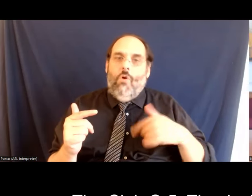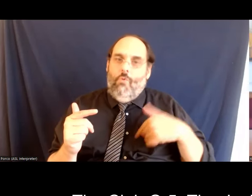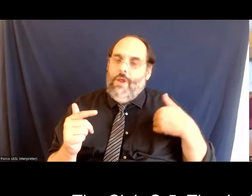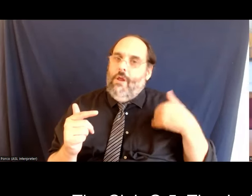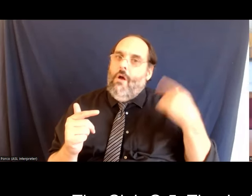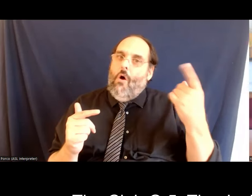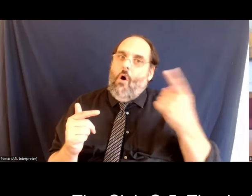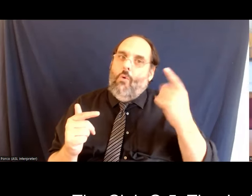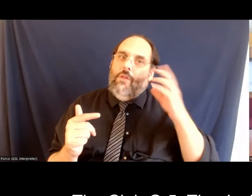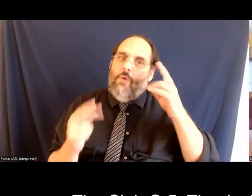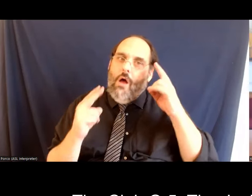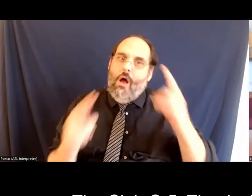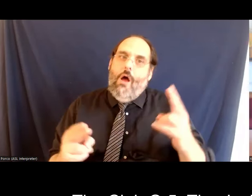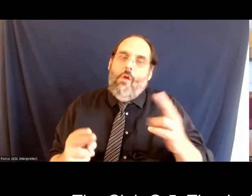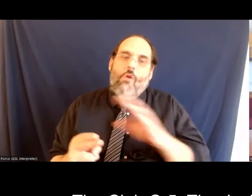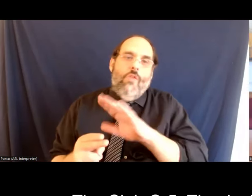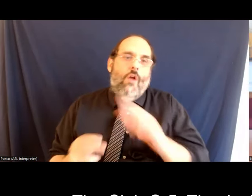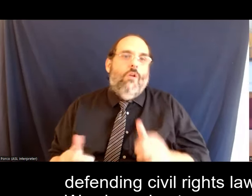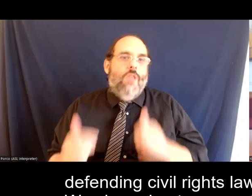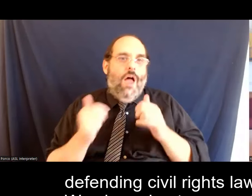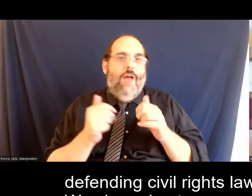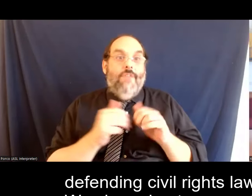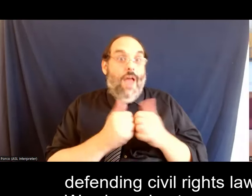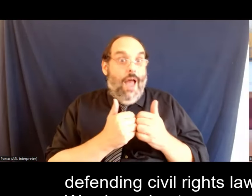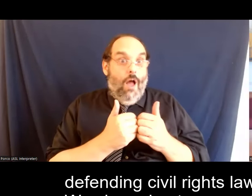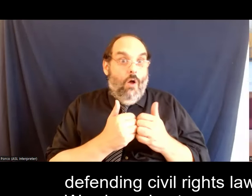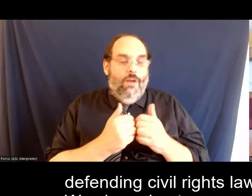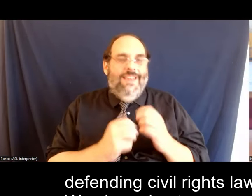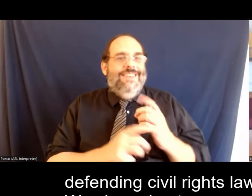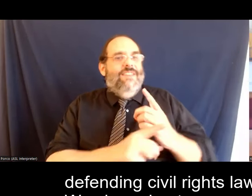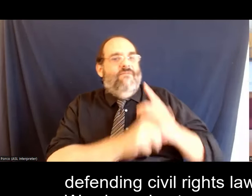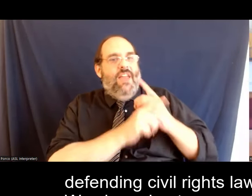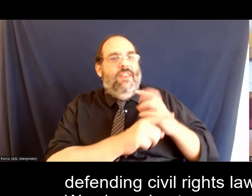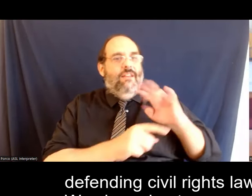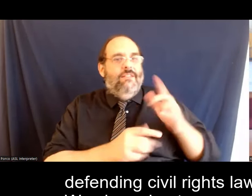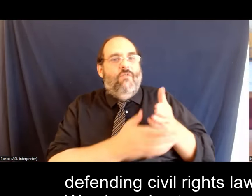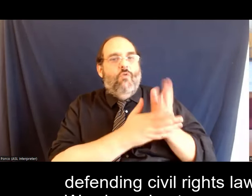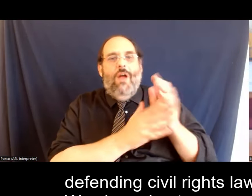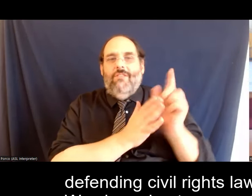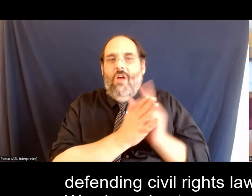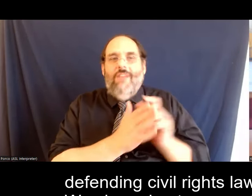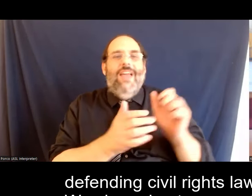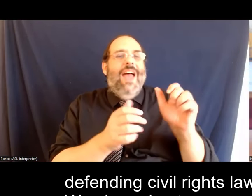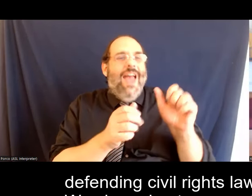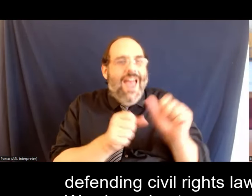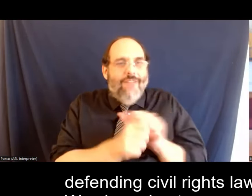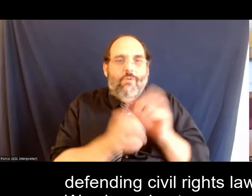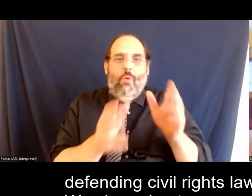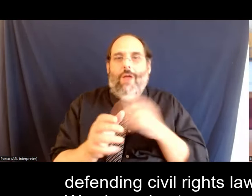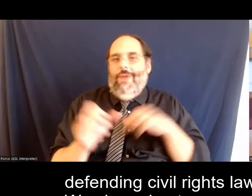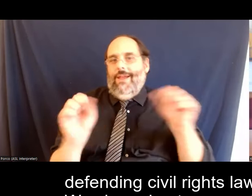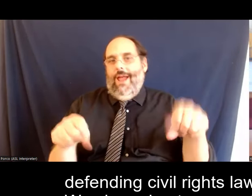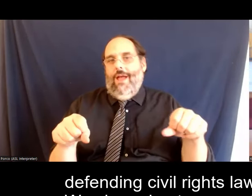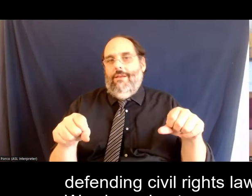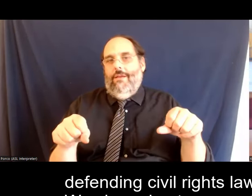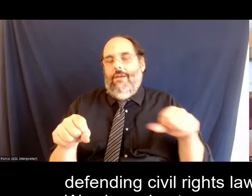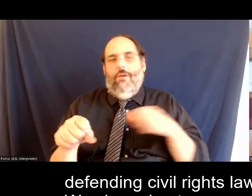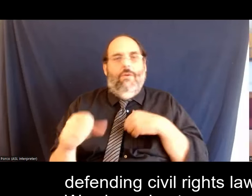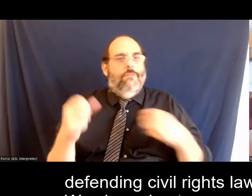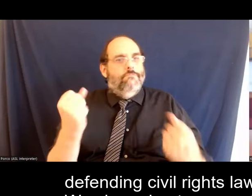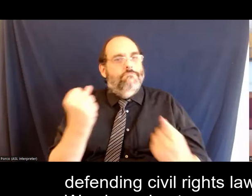steadfast in honoring their lives by vigorously defending civil rights laws in every way we can. We